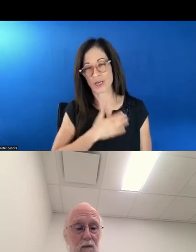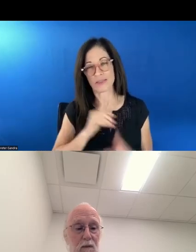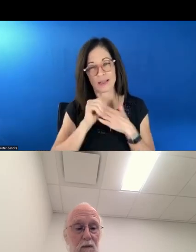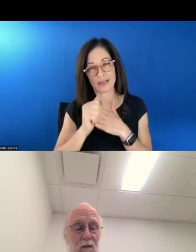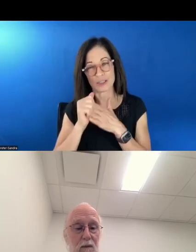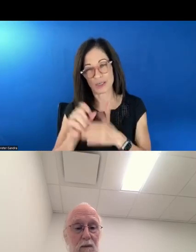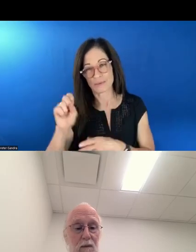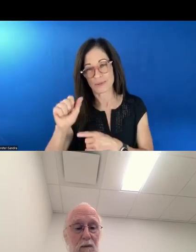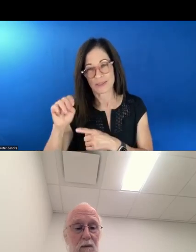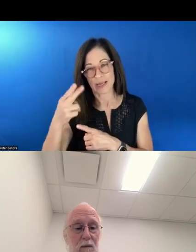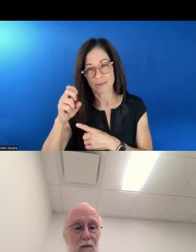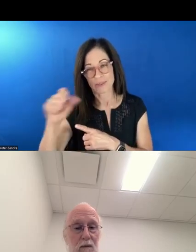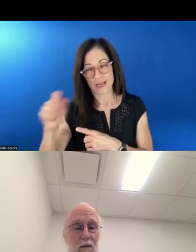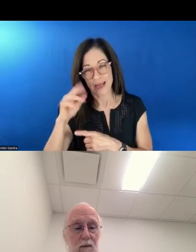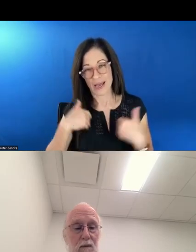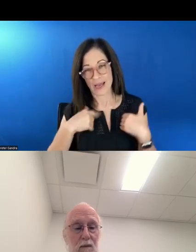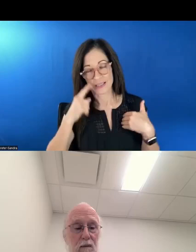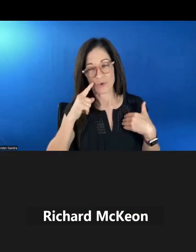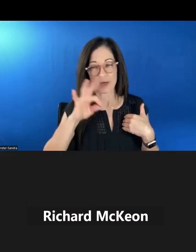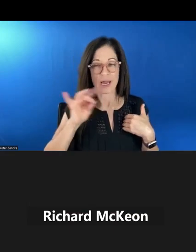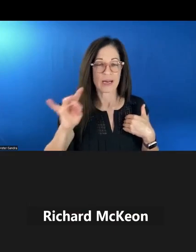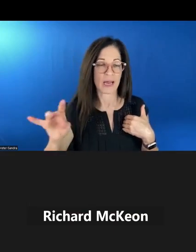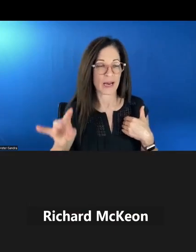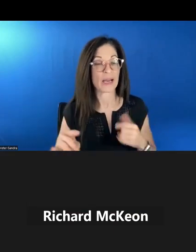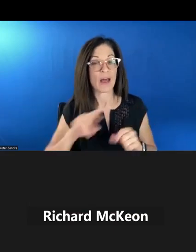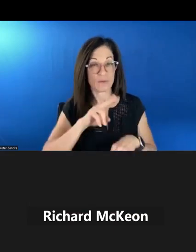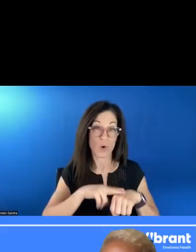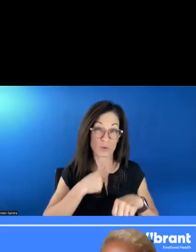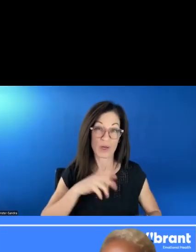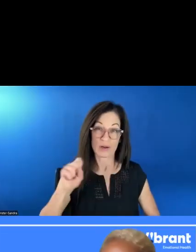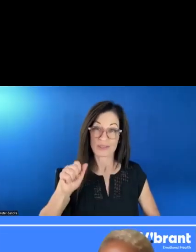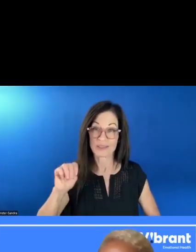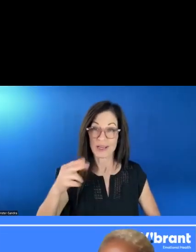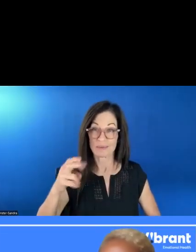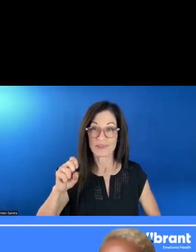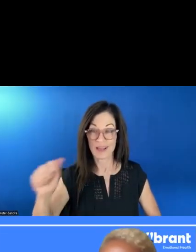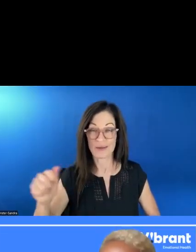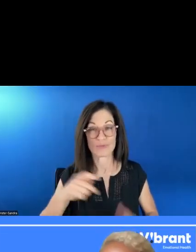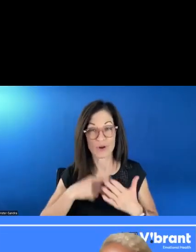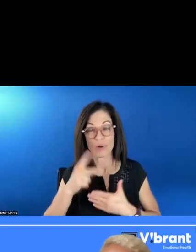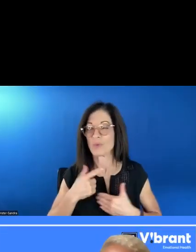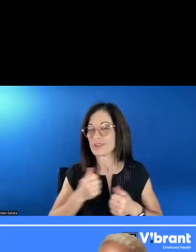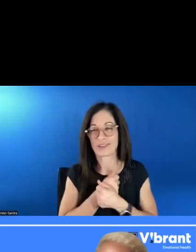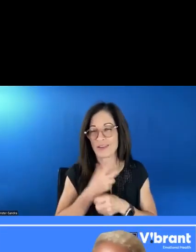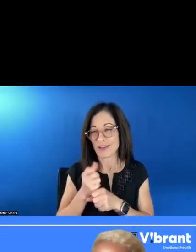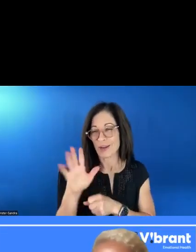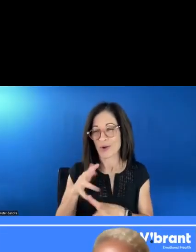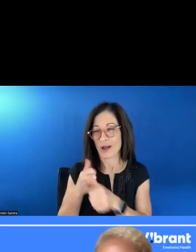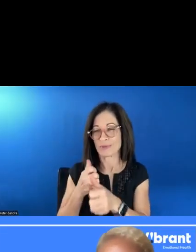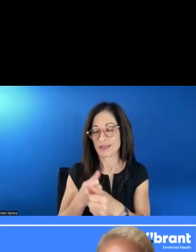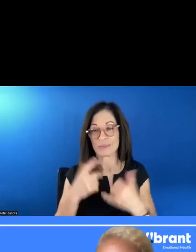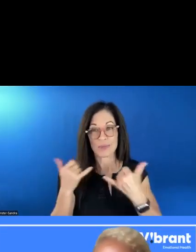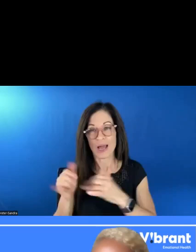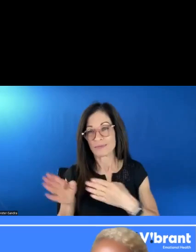4988. Of course, this is 988 Lifeline is a SAMHSA program. And as always, just love getting those updates from you. Now I'm going to